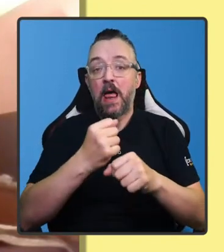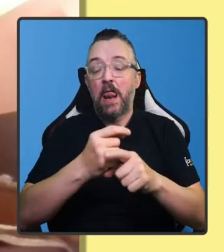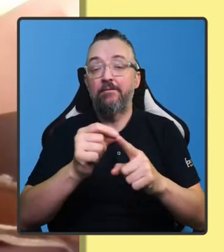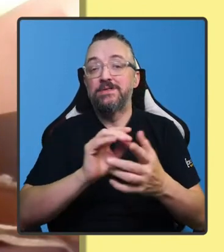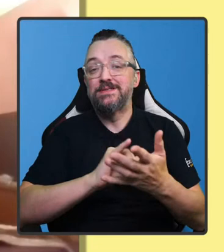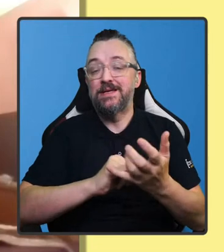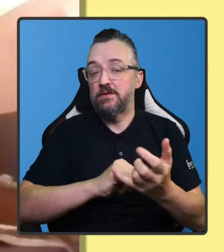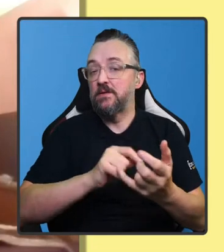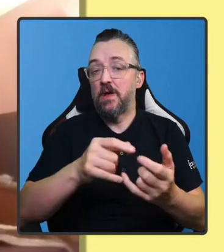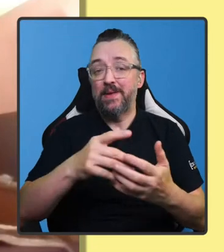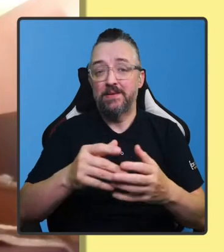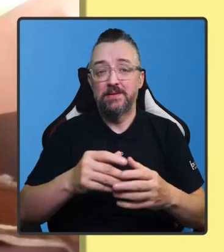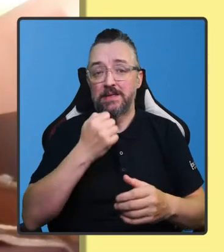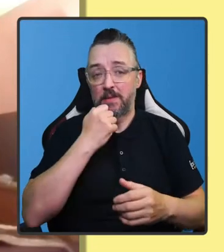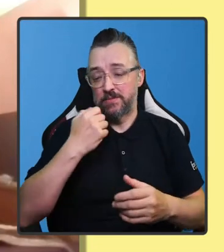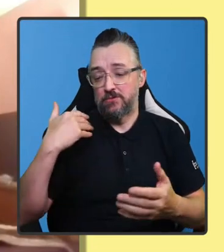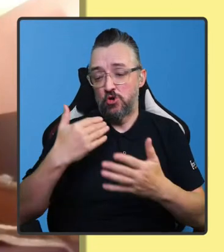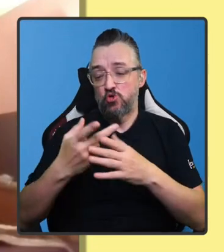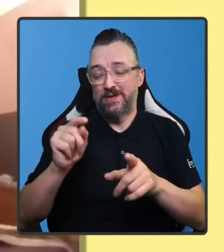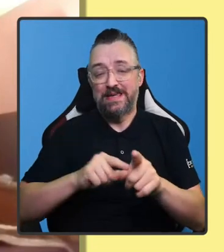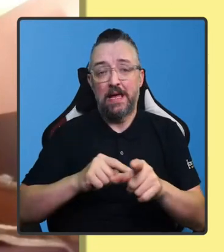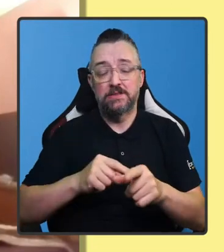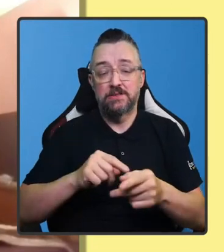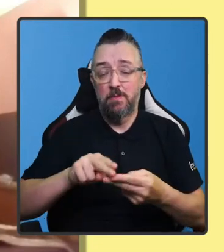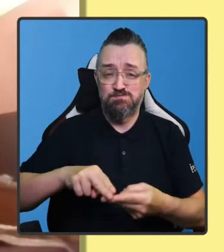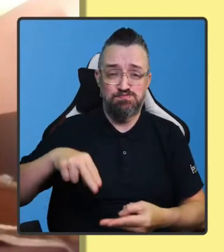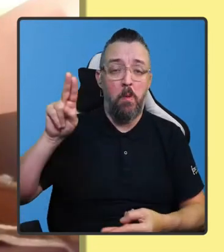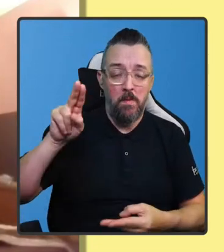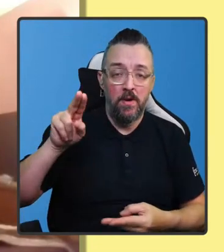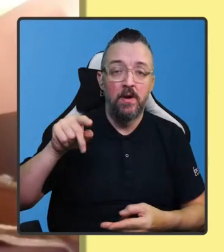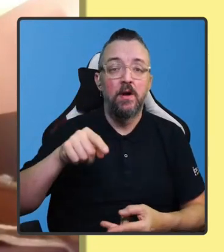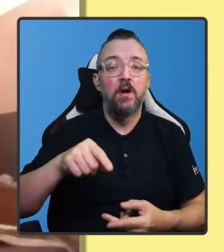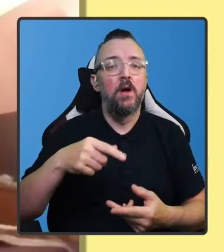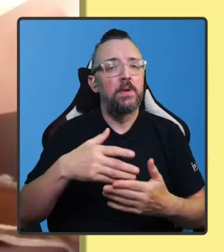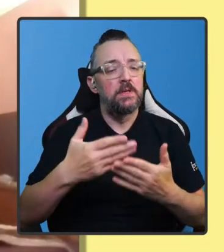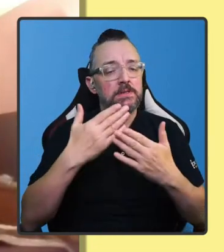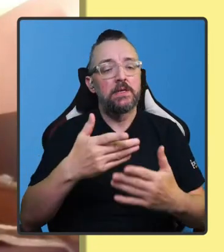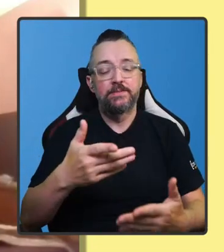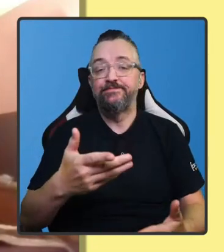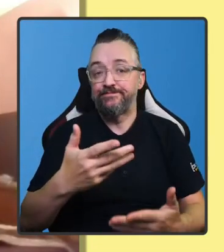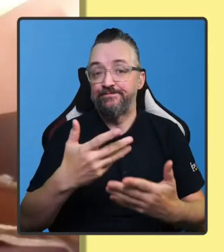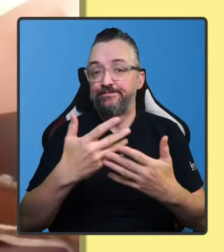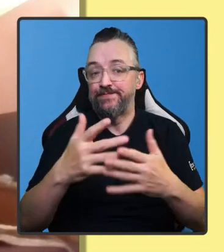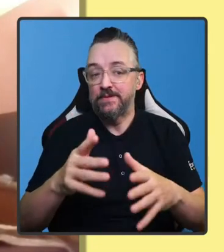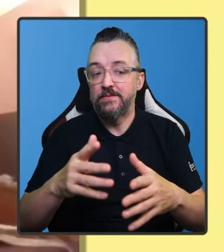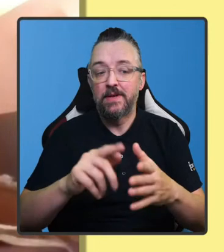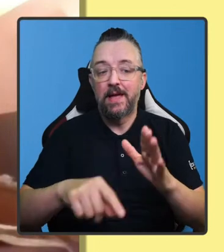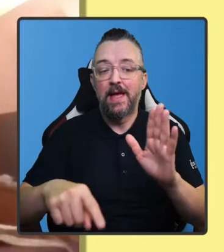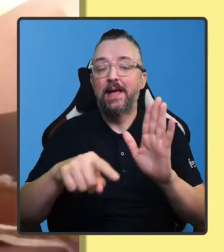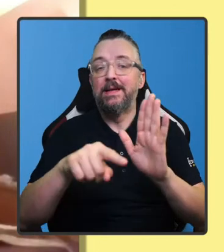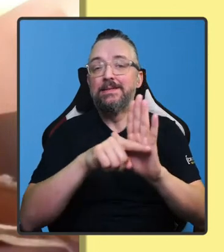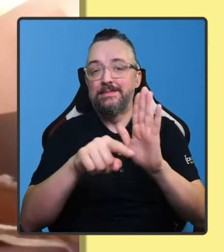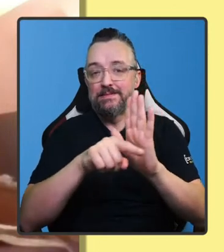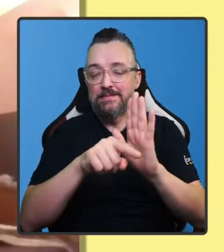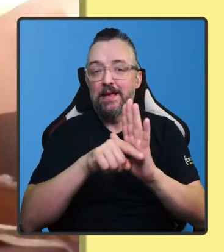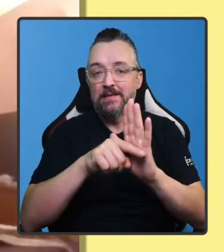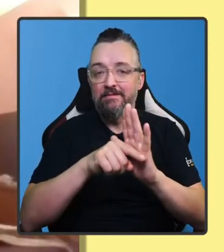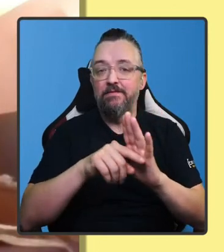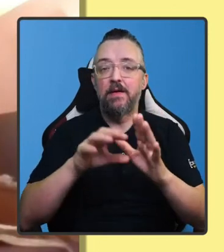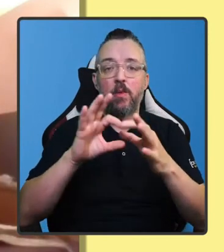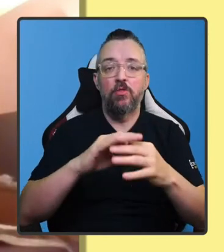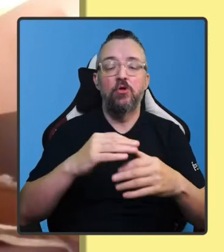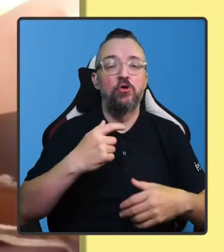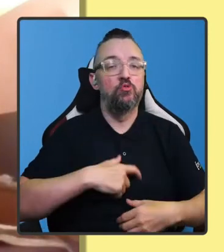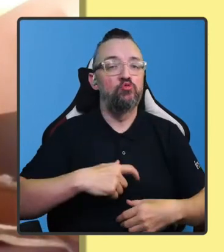dramatically in the past 20 years. However, studies have proven that it has a significantly negative impact on both human health and the